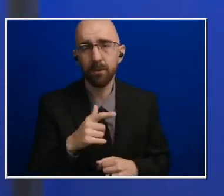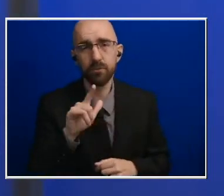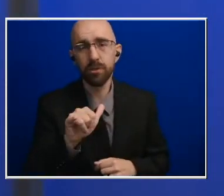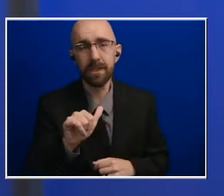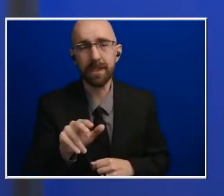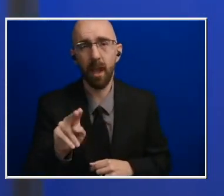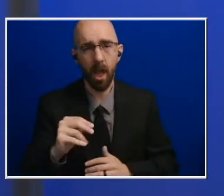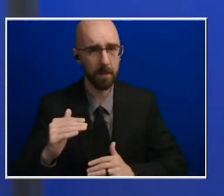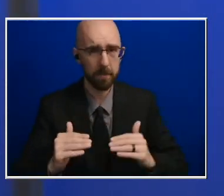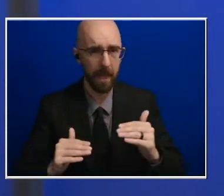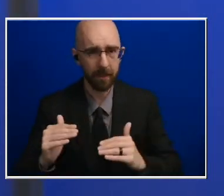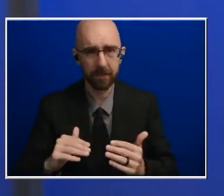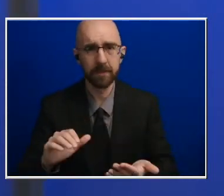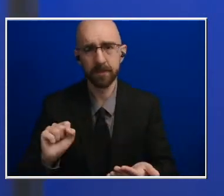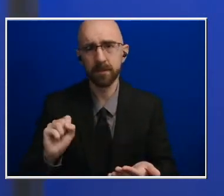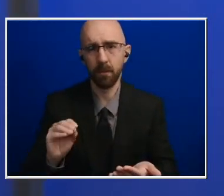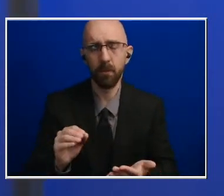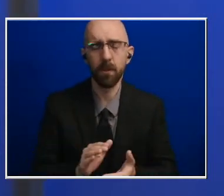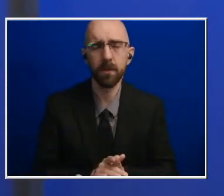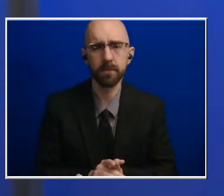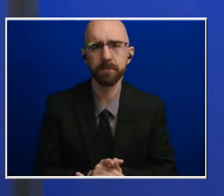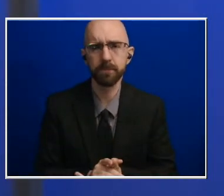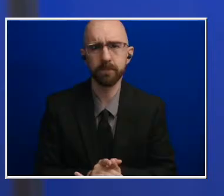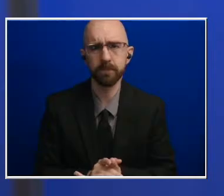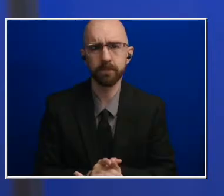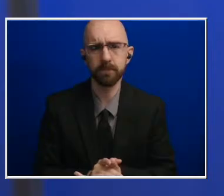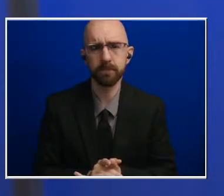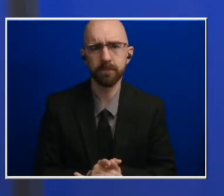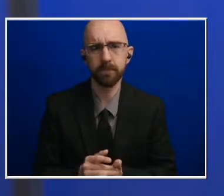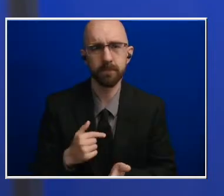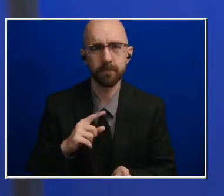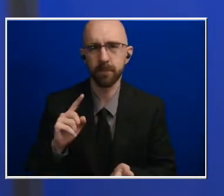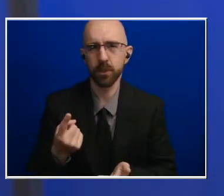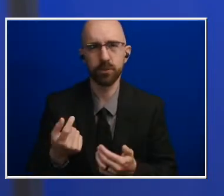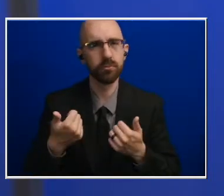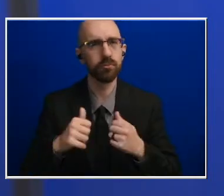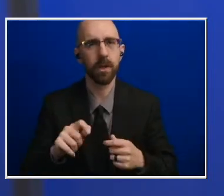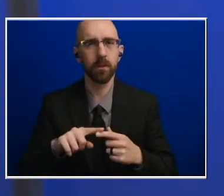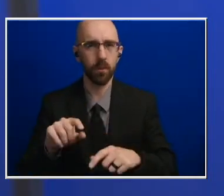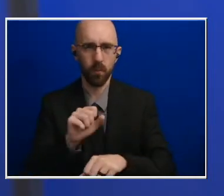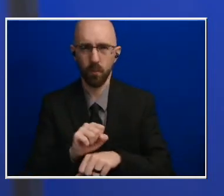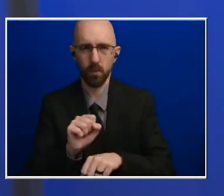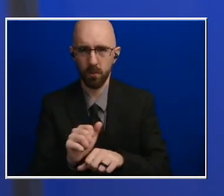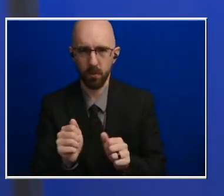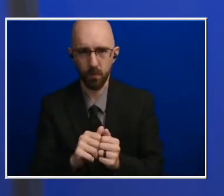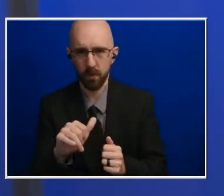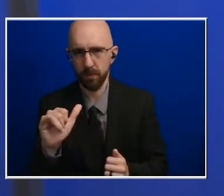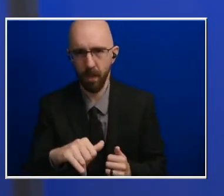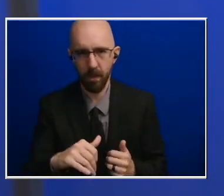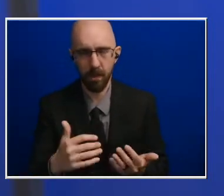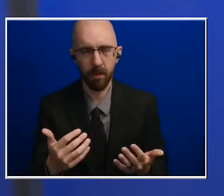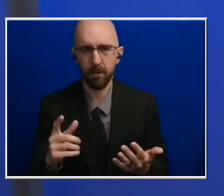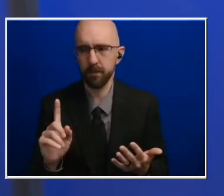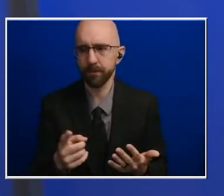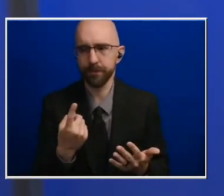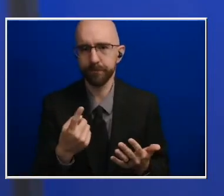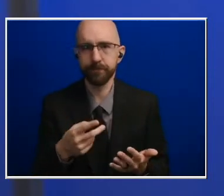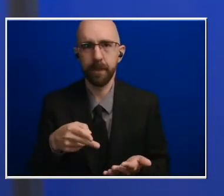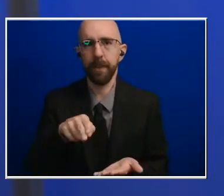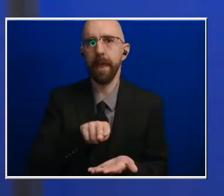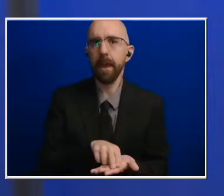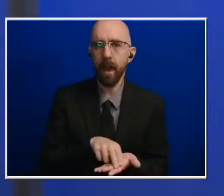stuff. So I just try and work with that and just go lay back down or